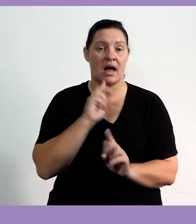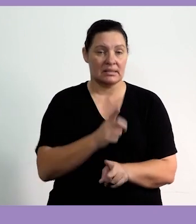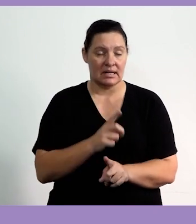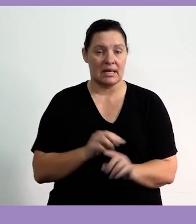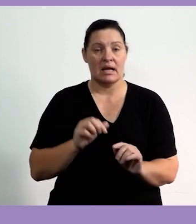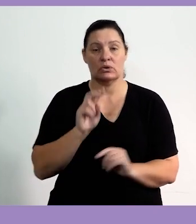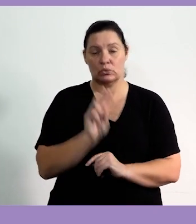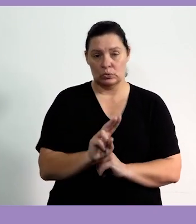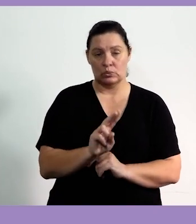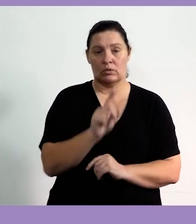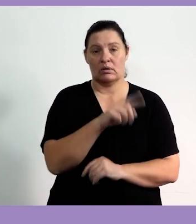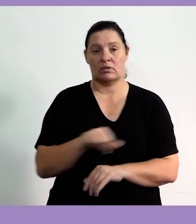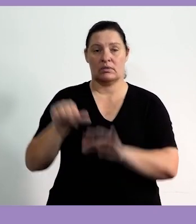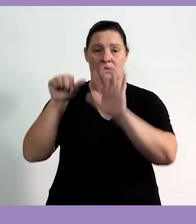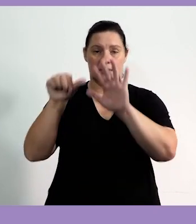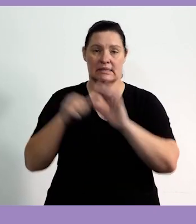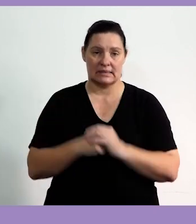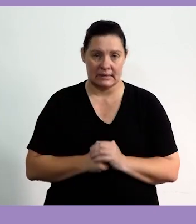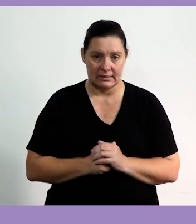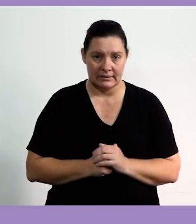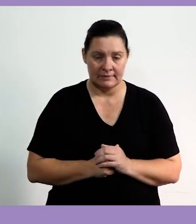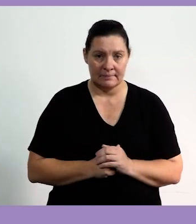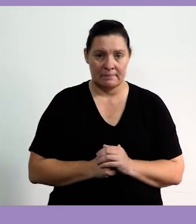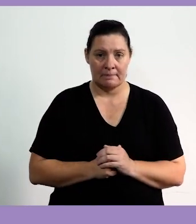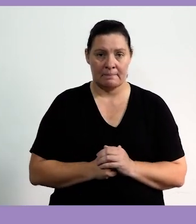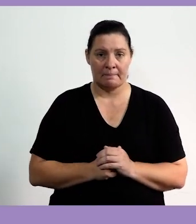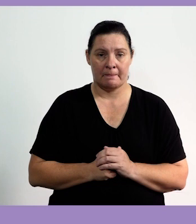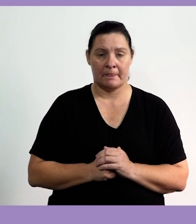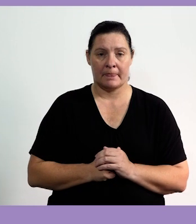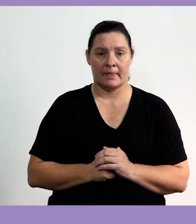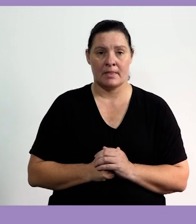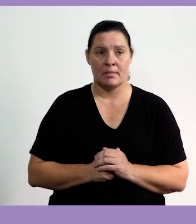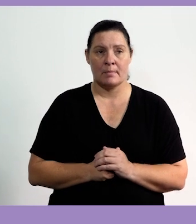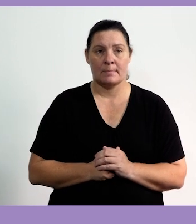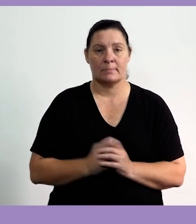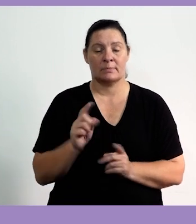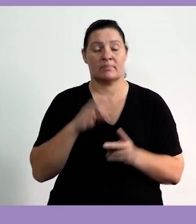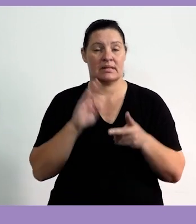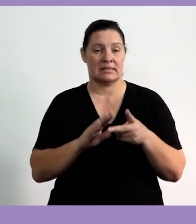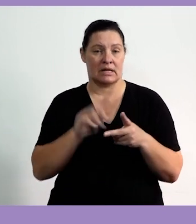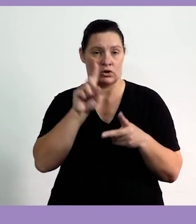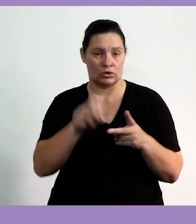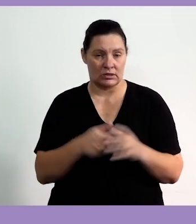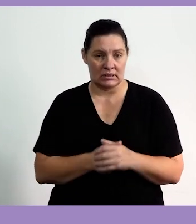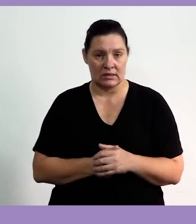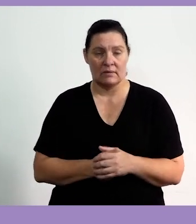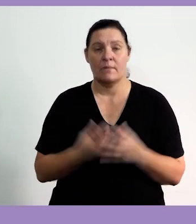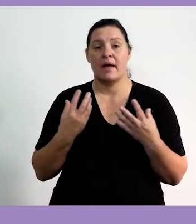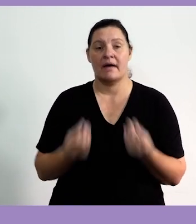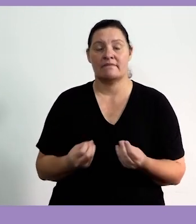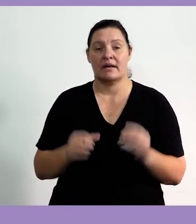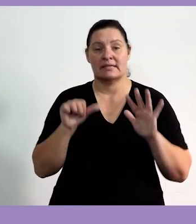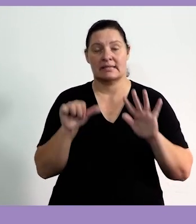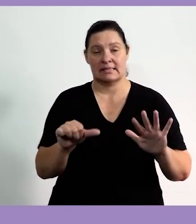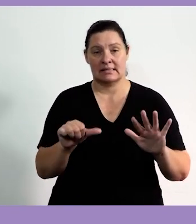our final answer is going to be 2 raised to the exponent 6. Let's look at our second question